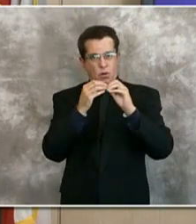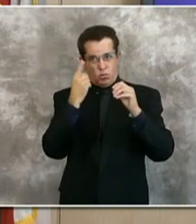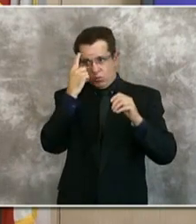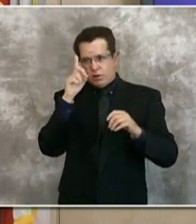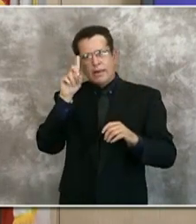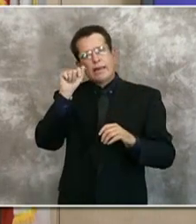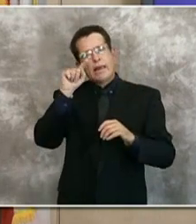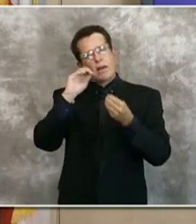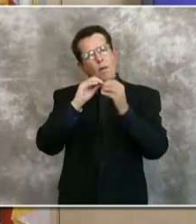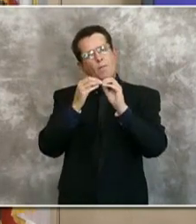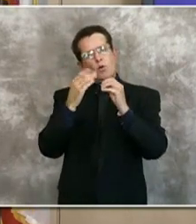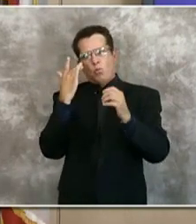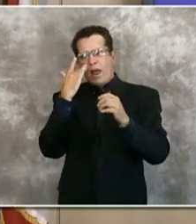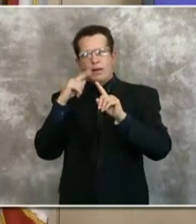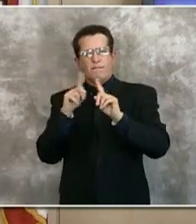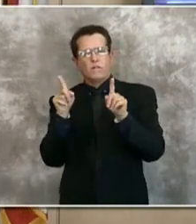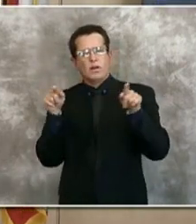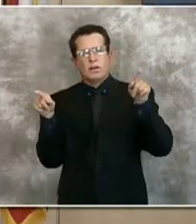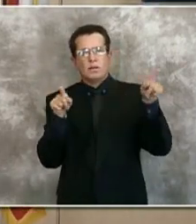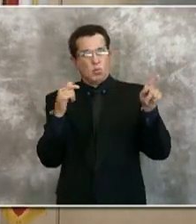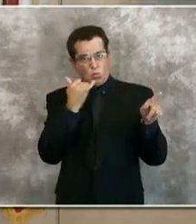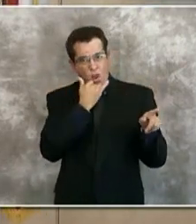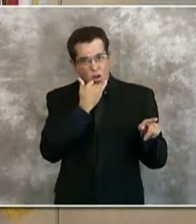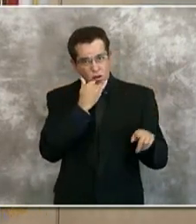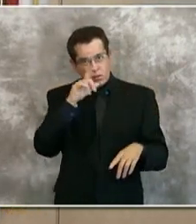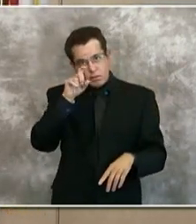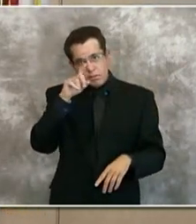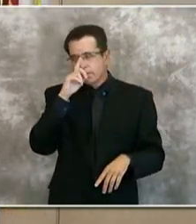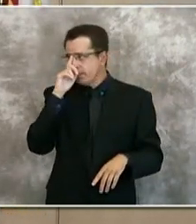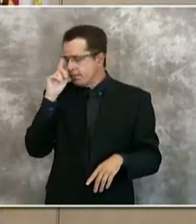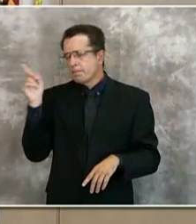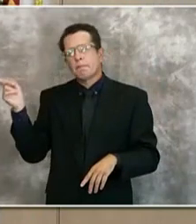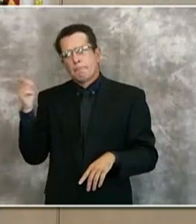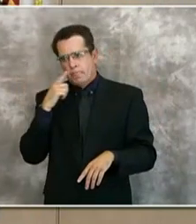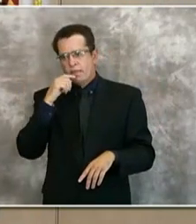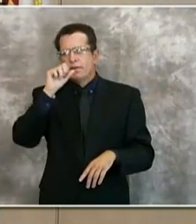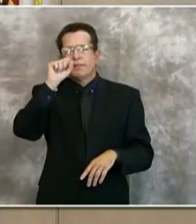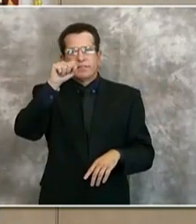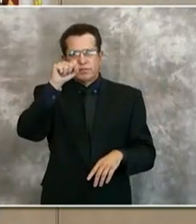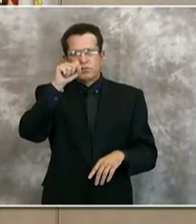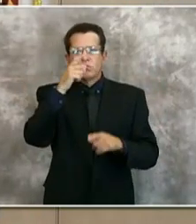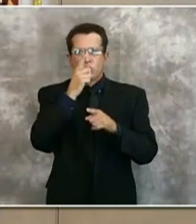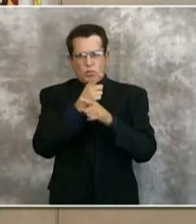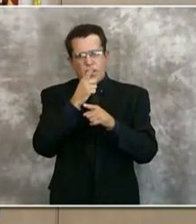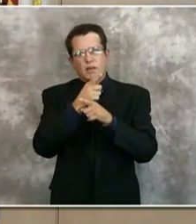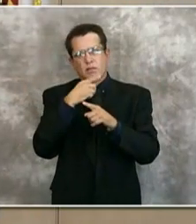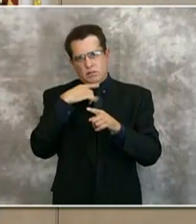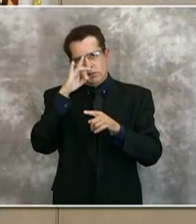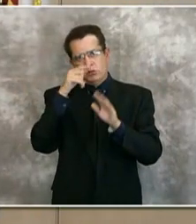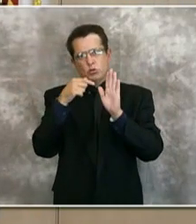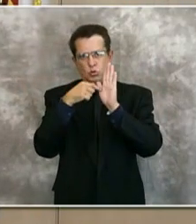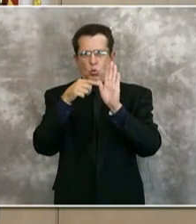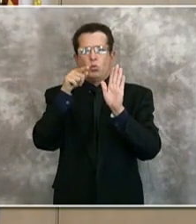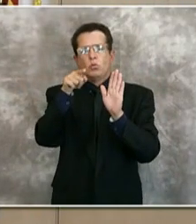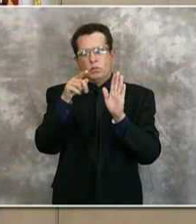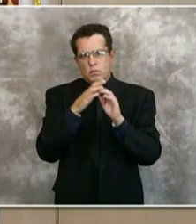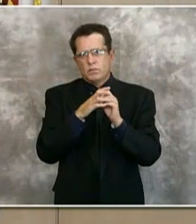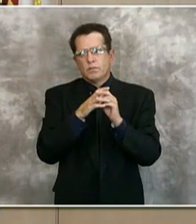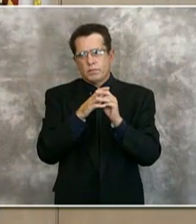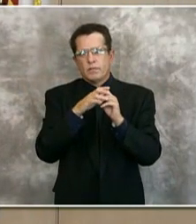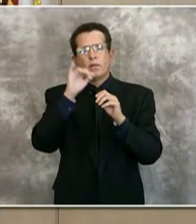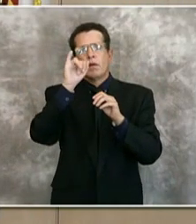on data-wise that we should be aware of? Yes, I think we've shared with you previously that